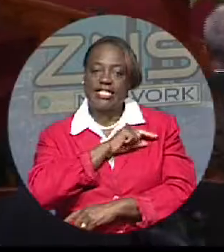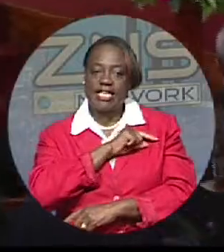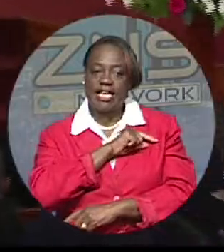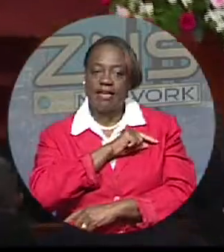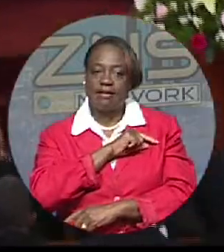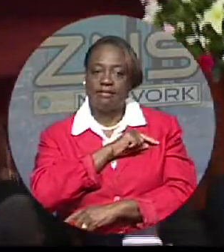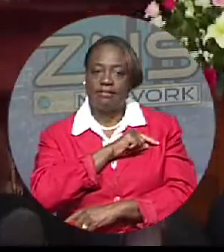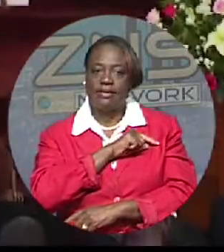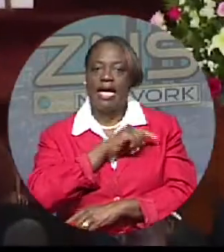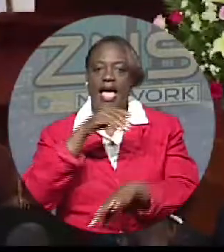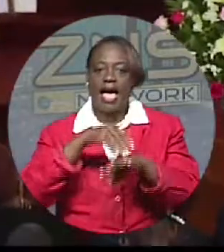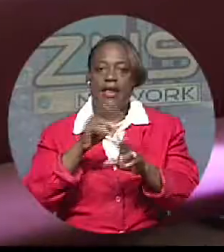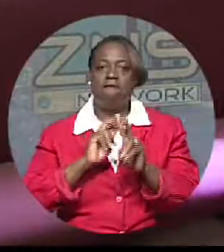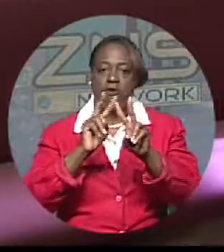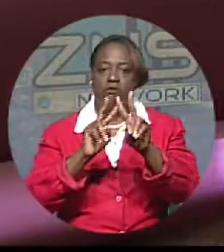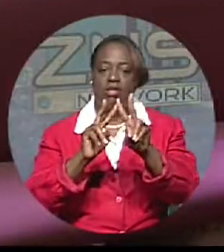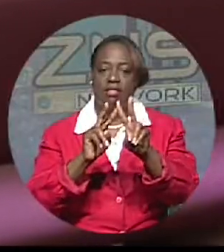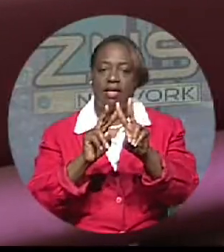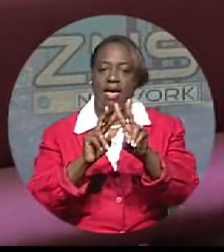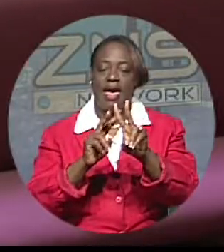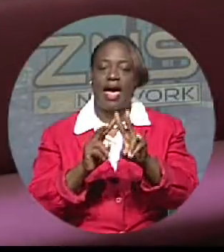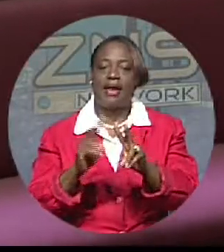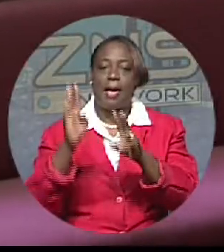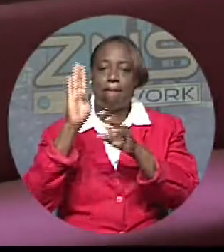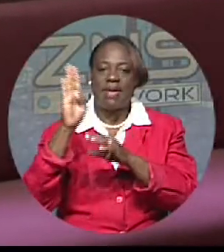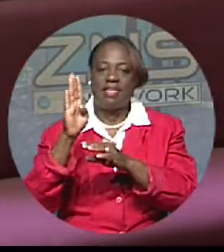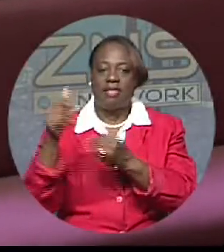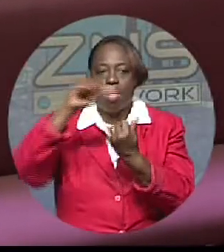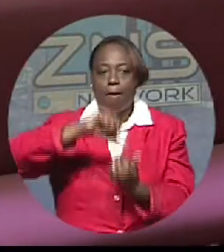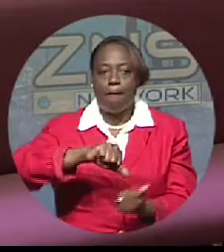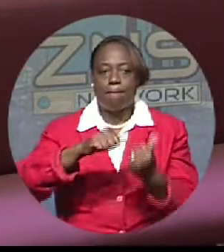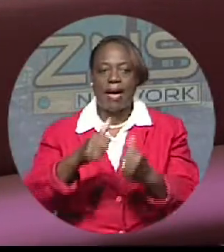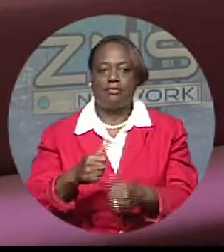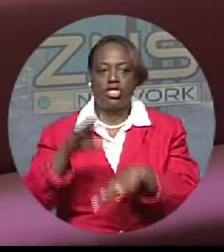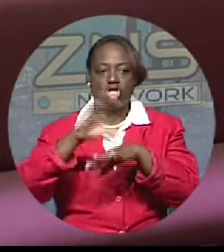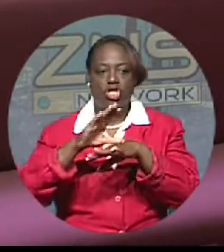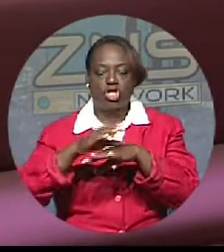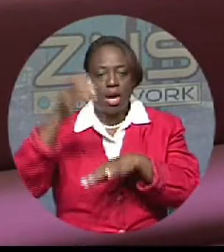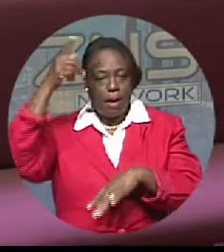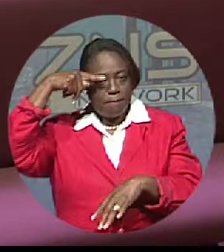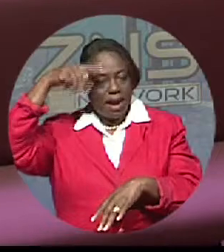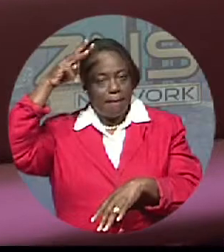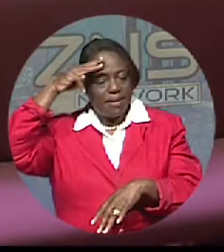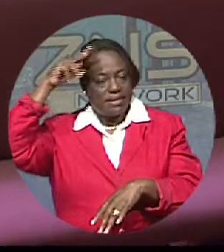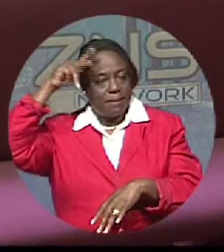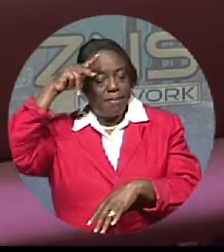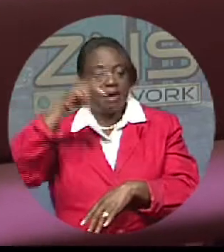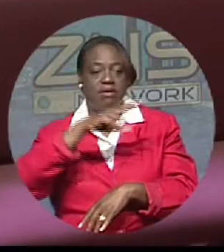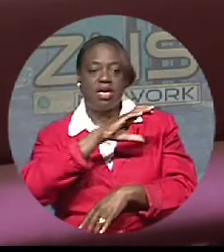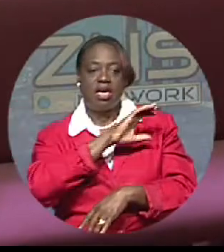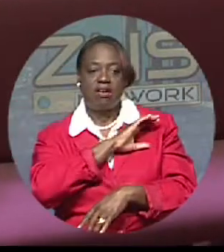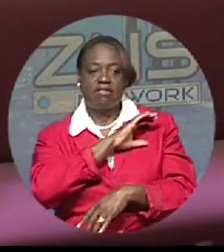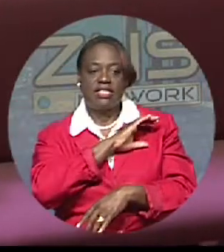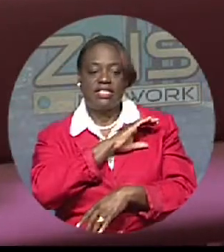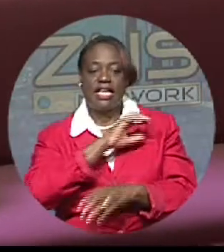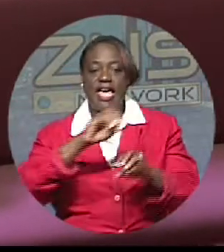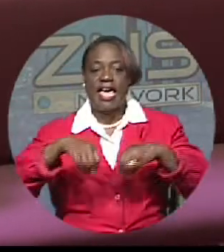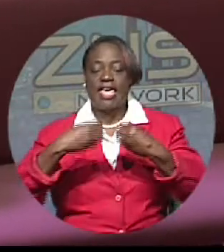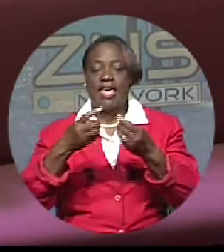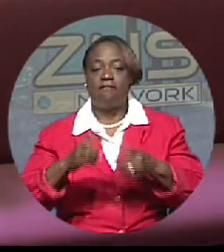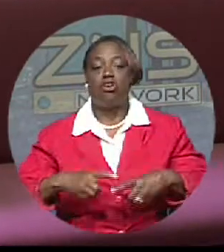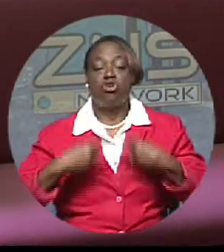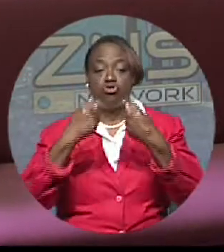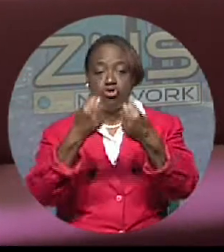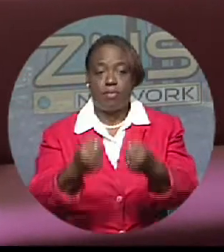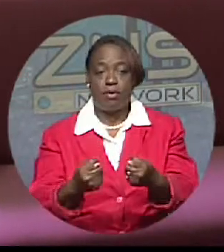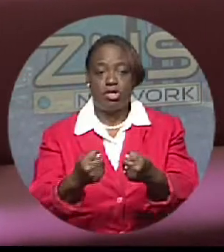funeral services at Bethel Baptist Church. Among those paying tributes was Prime Minister Perry Christie. He recalled how at a young age in Abaco,